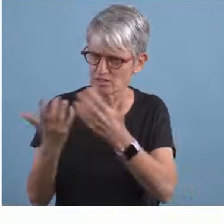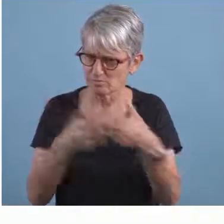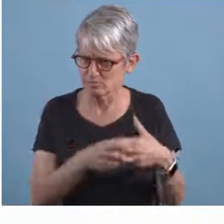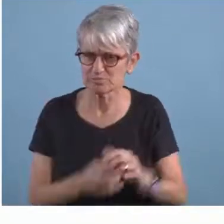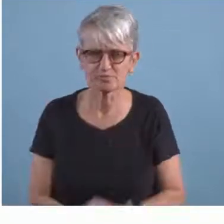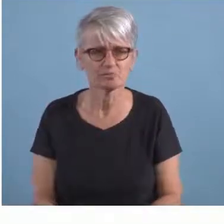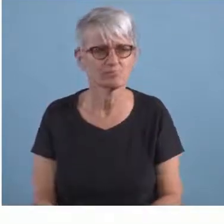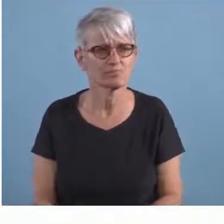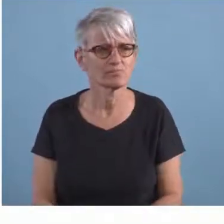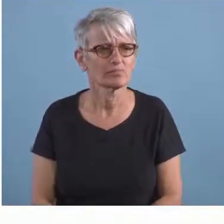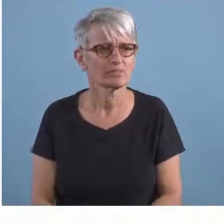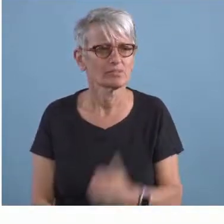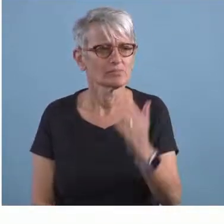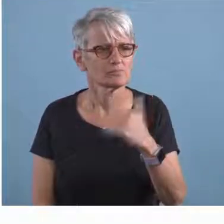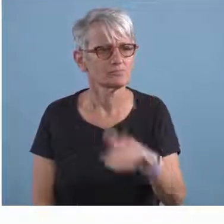Next slide.